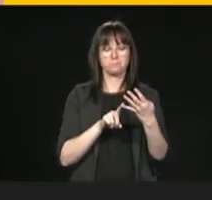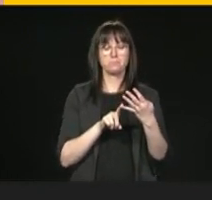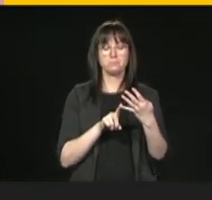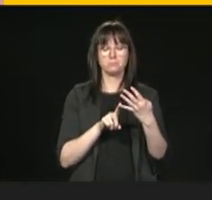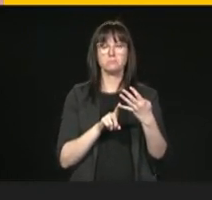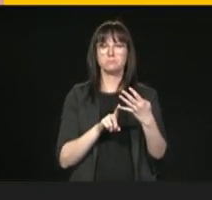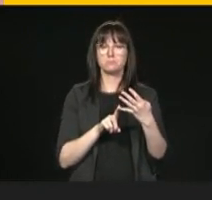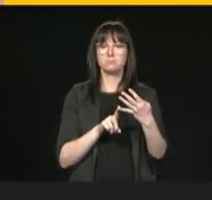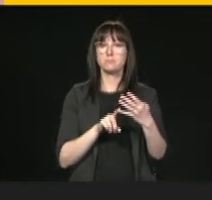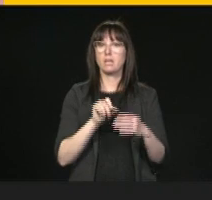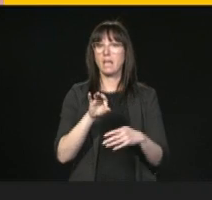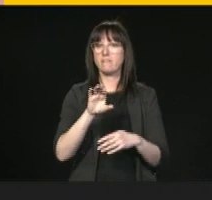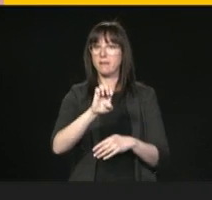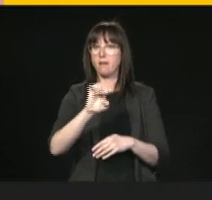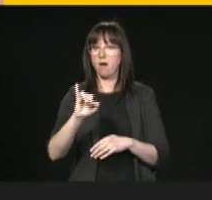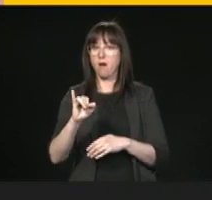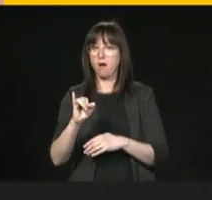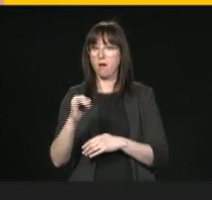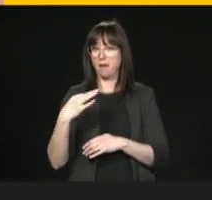coverage,